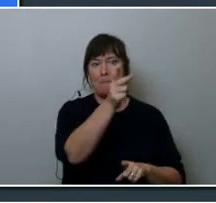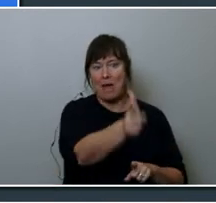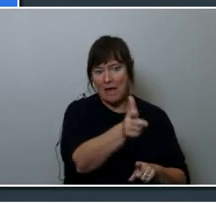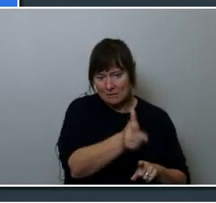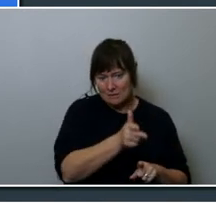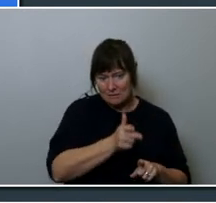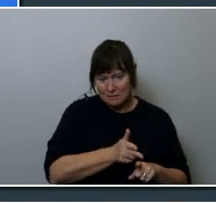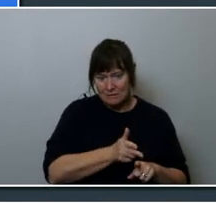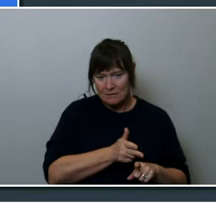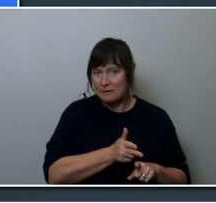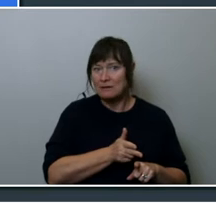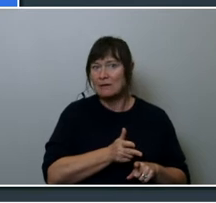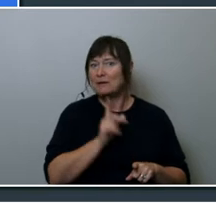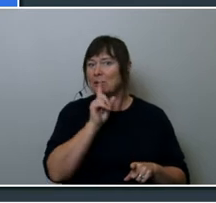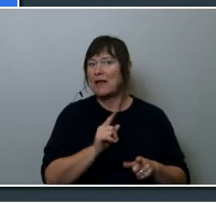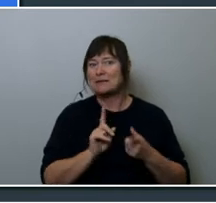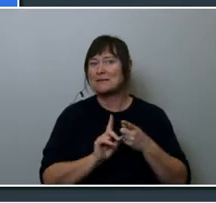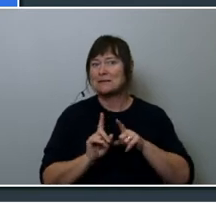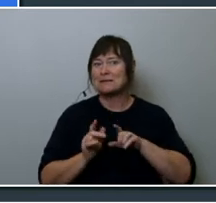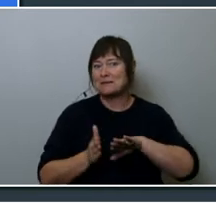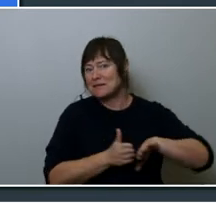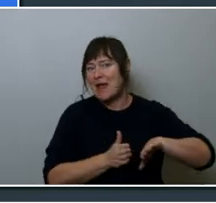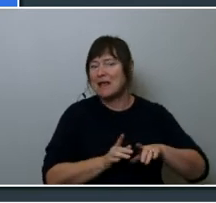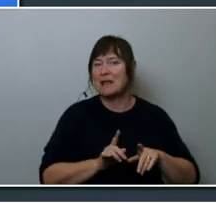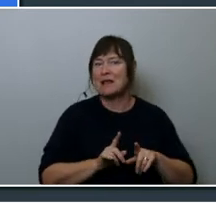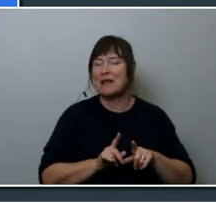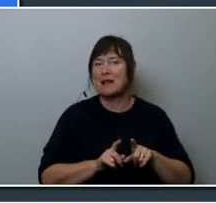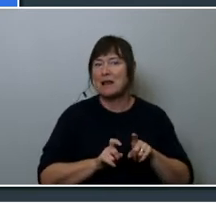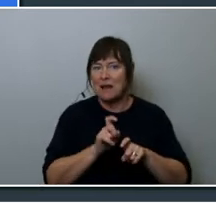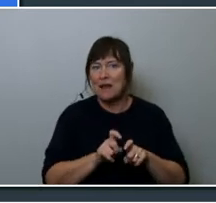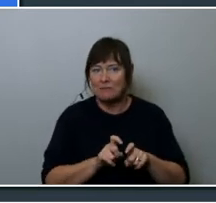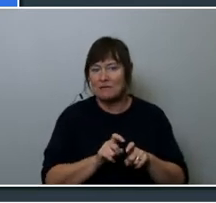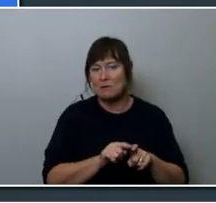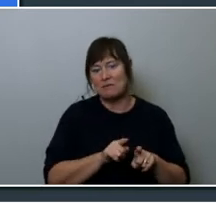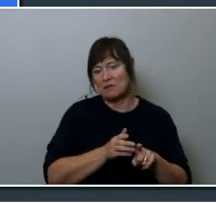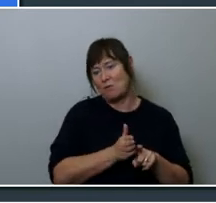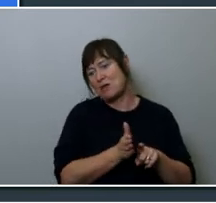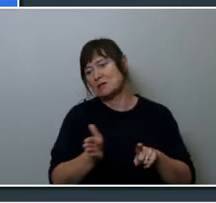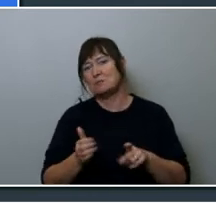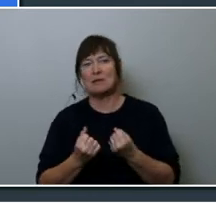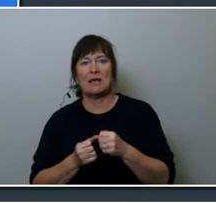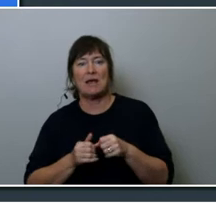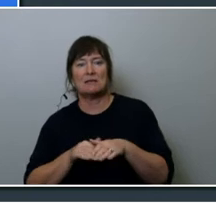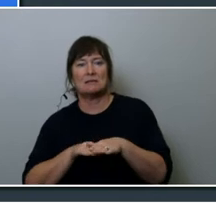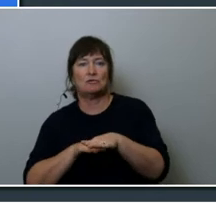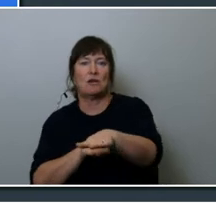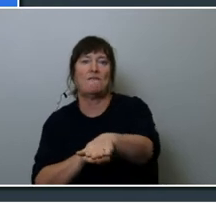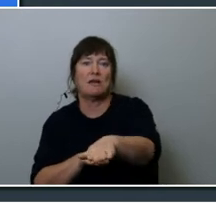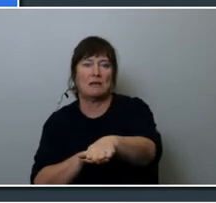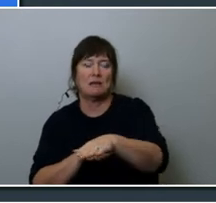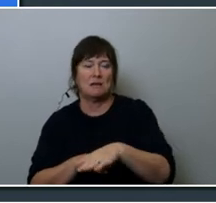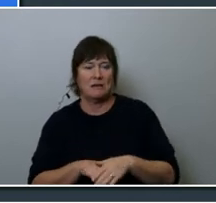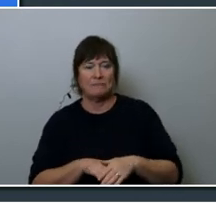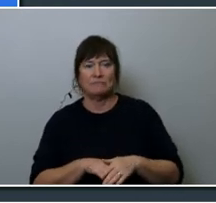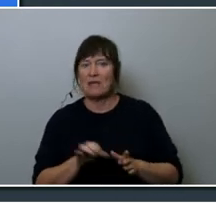are parked on the side of the road, we can't stay as far left, and we have to enter the driving lanes. And that's just unsafe, and it causes harm for